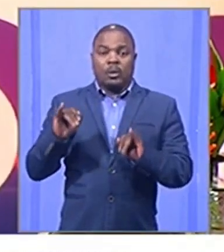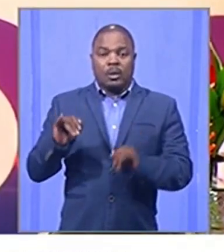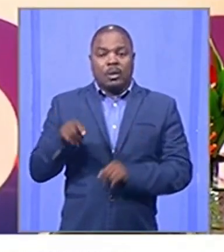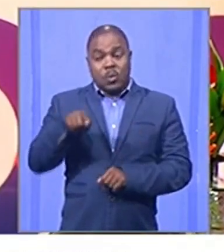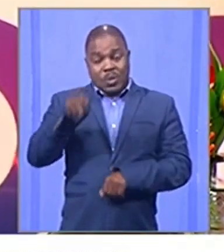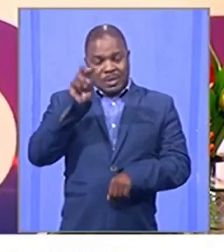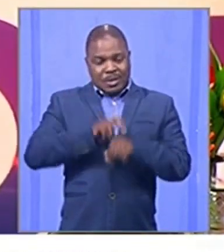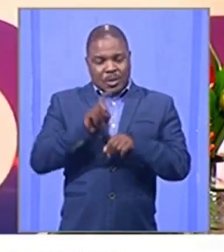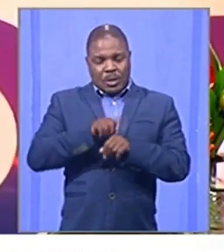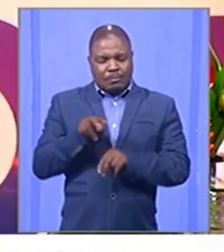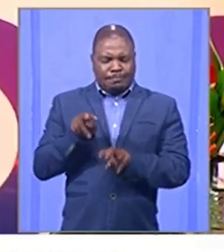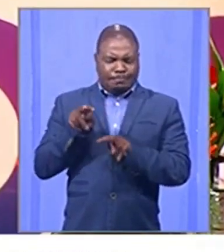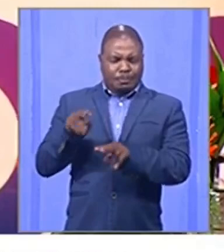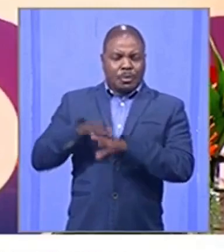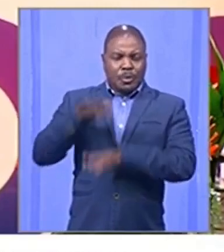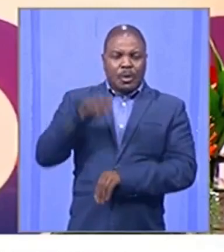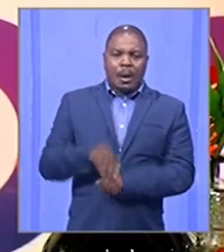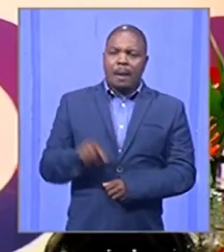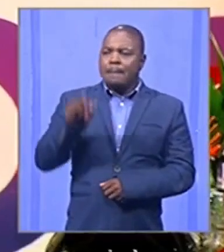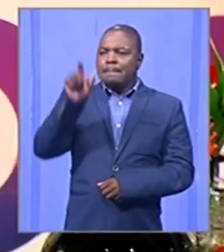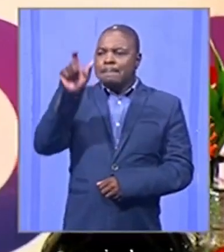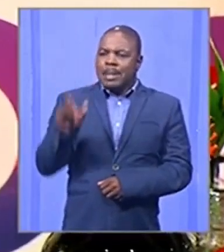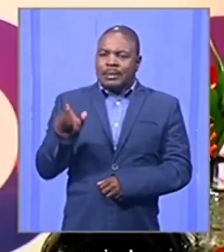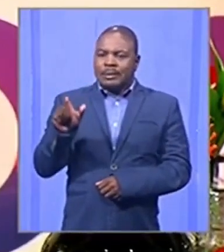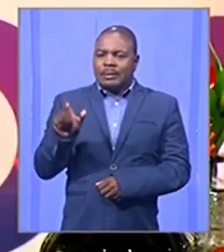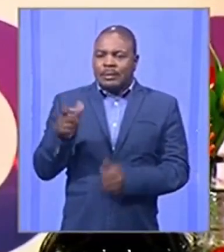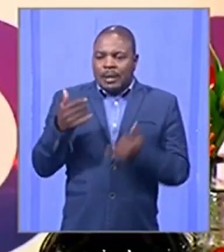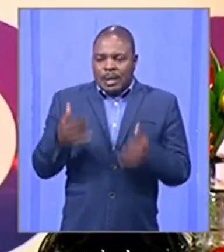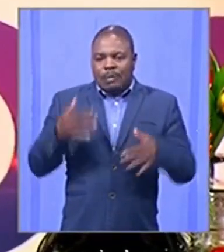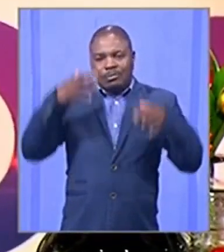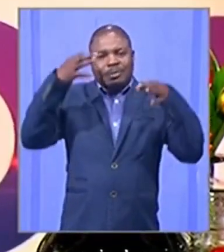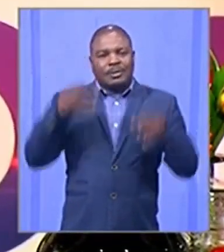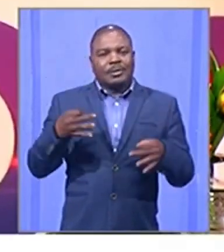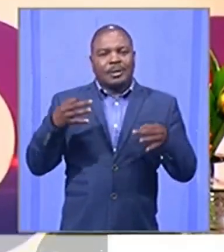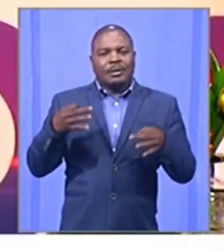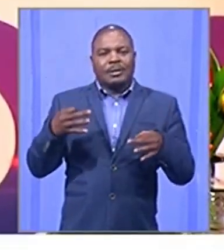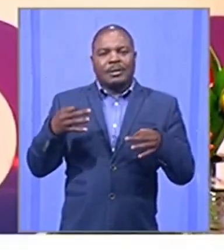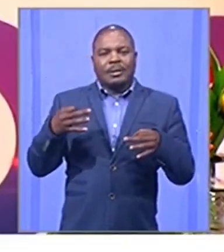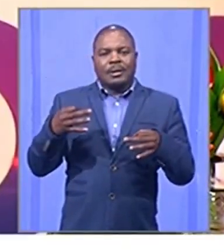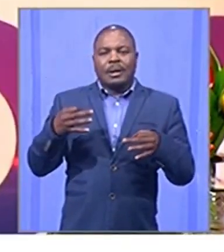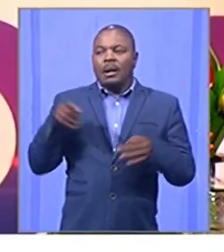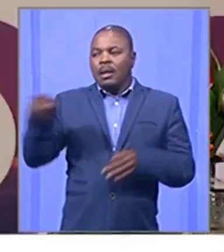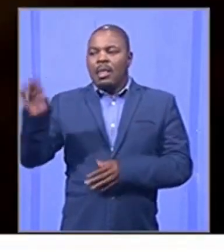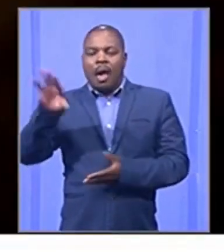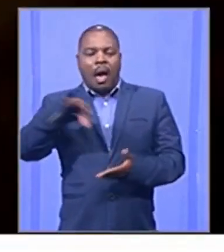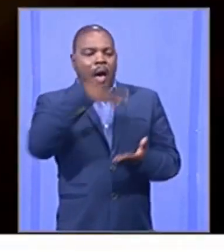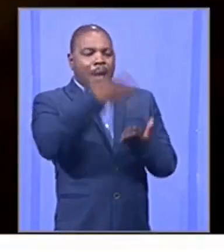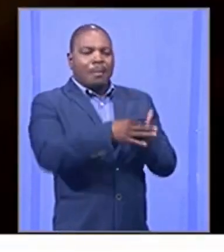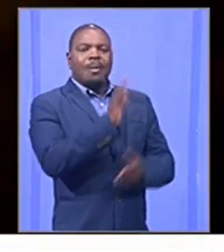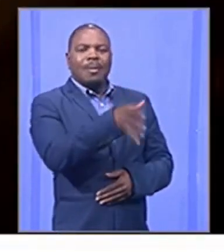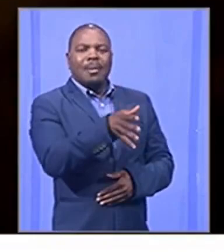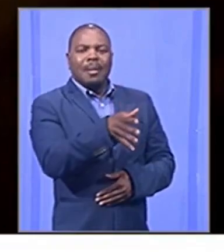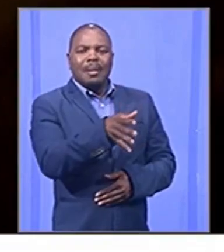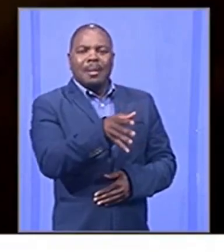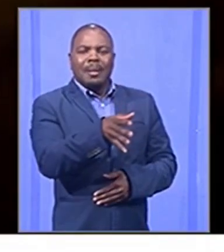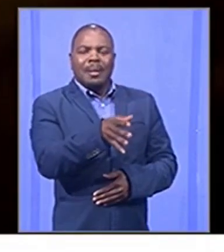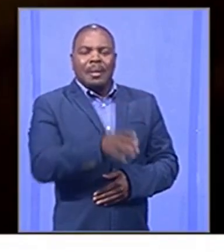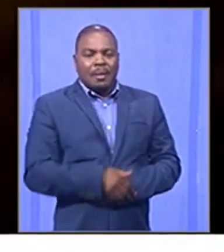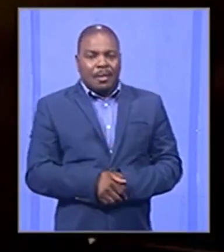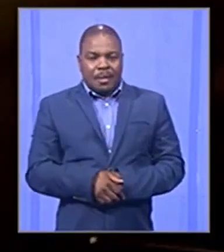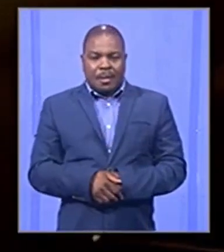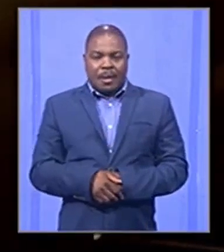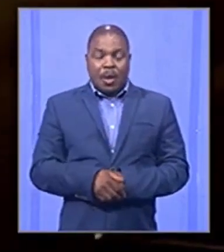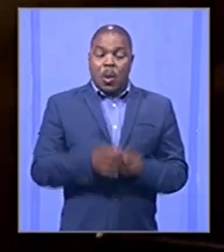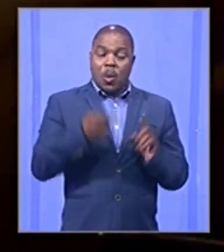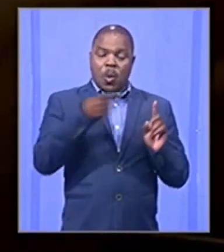to be looked into. A person has taken decisions now. He's now going back to apply. Malema a re katlholo